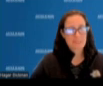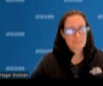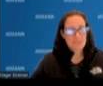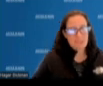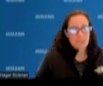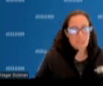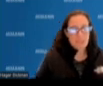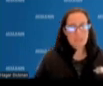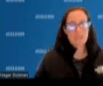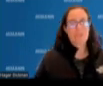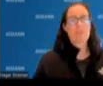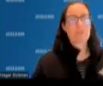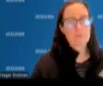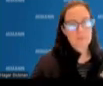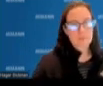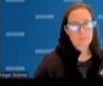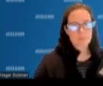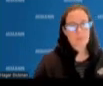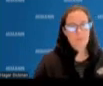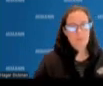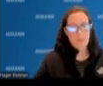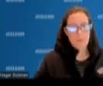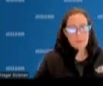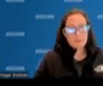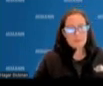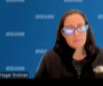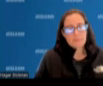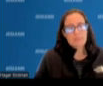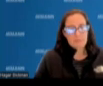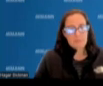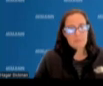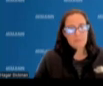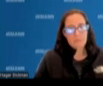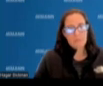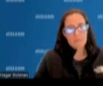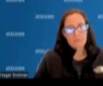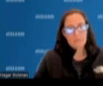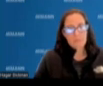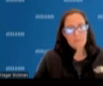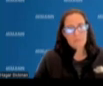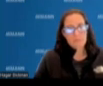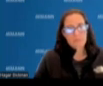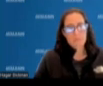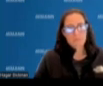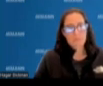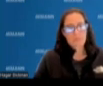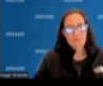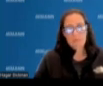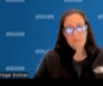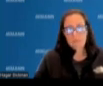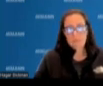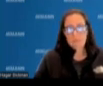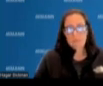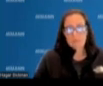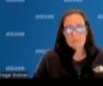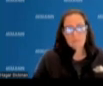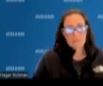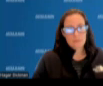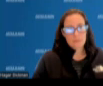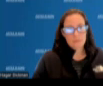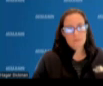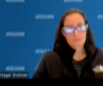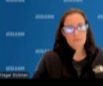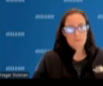I agree. And I mean, forming that community and group now to advocate against the cuts is a great